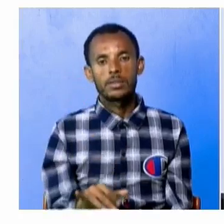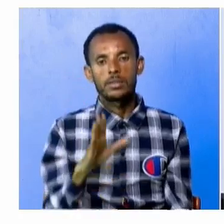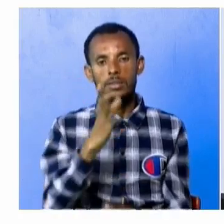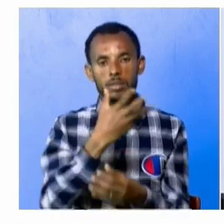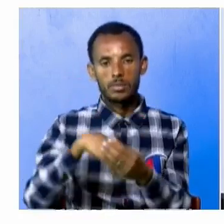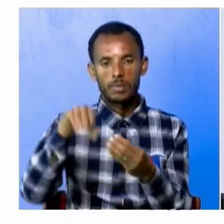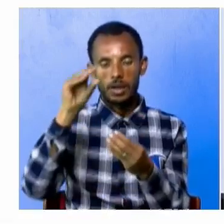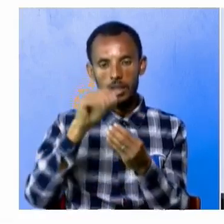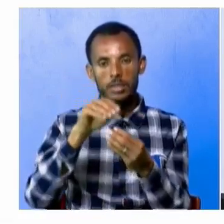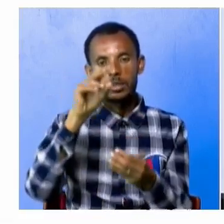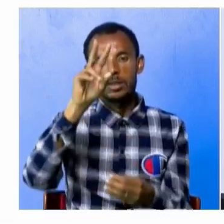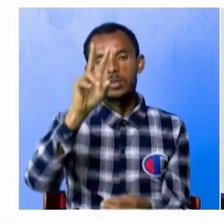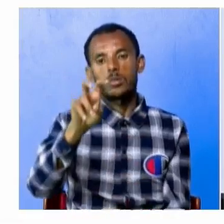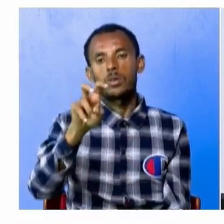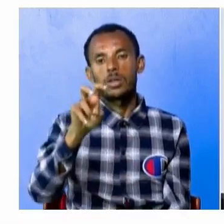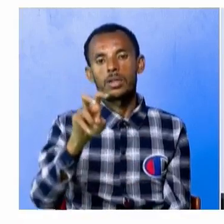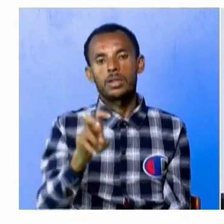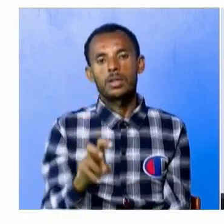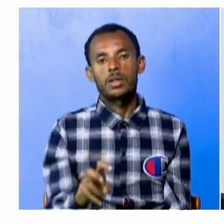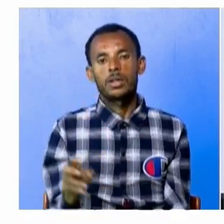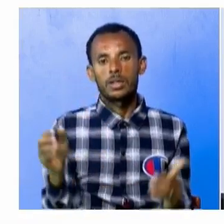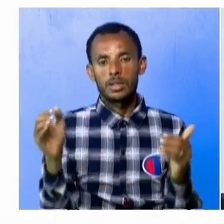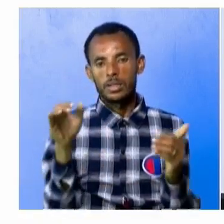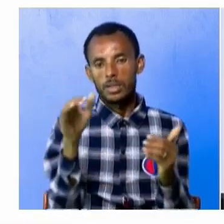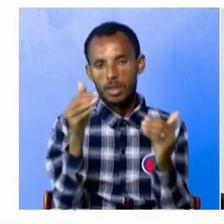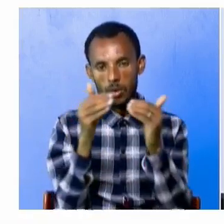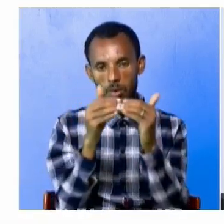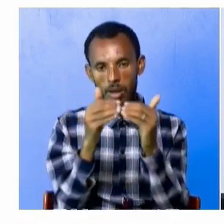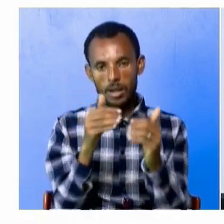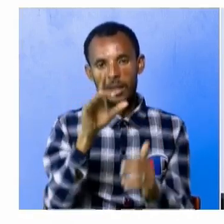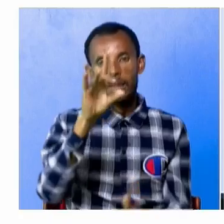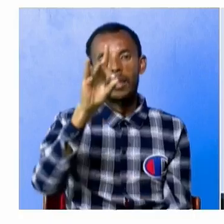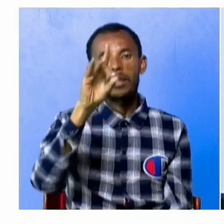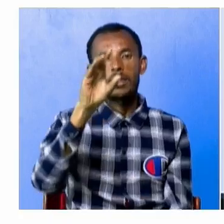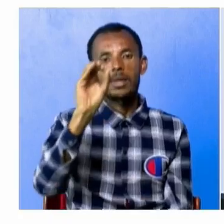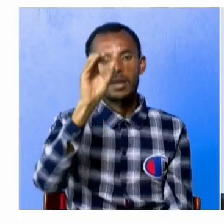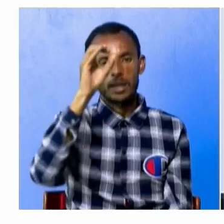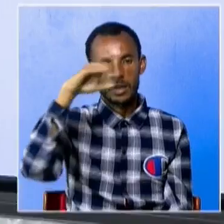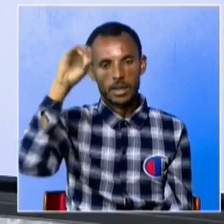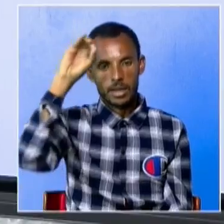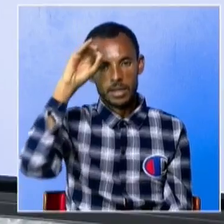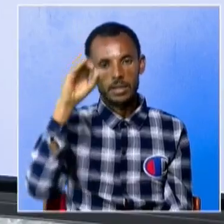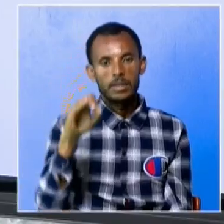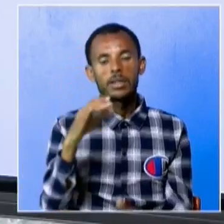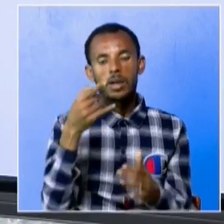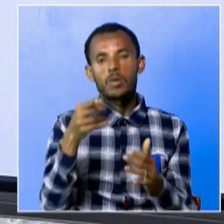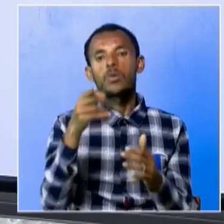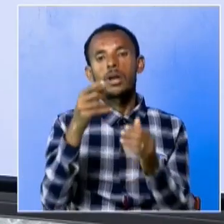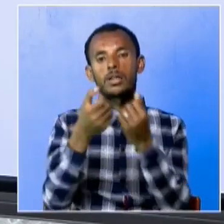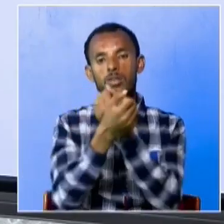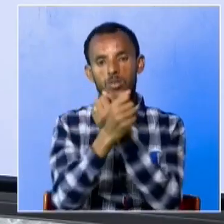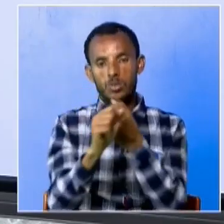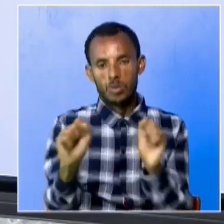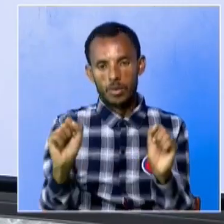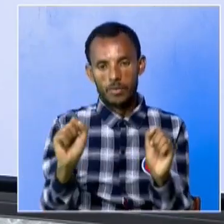plus 20 degree must be the same as 80 degree. Okay, now you can solve for